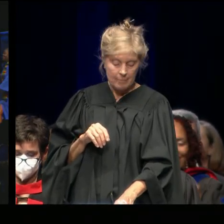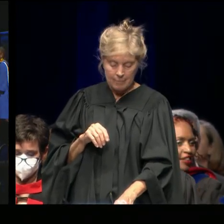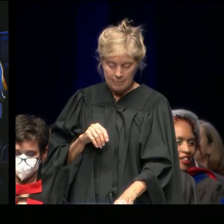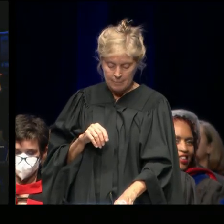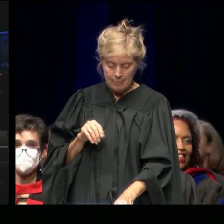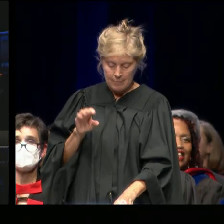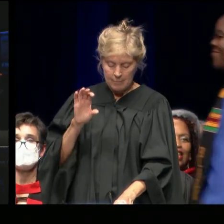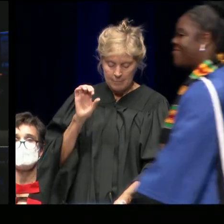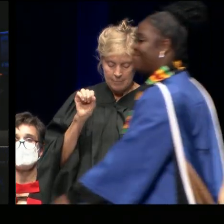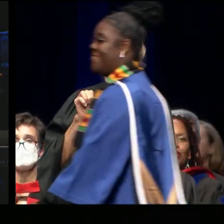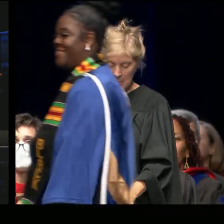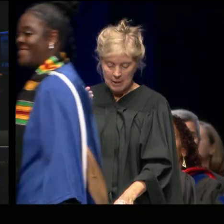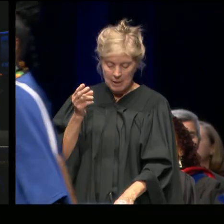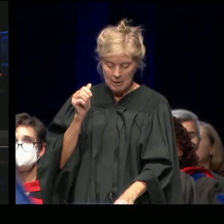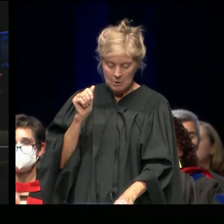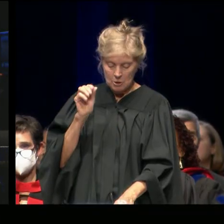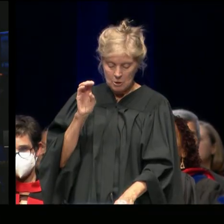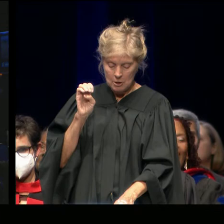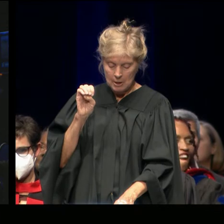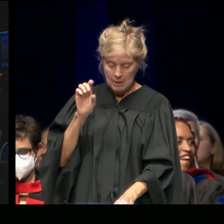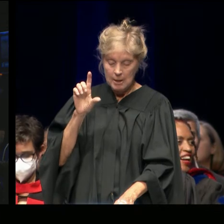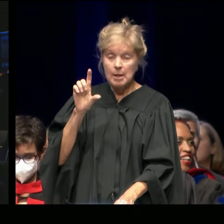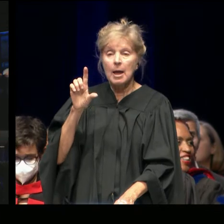Chanel Clark.